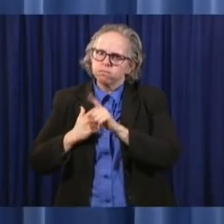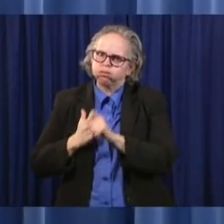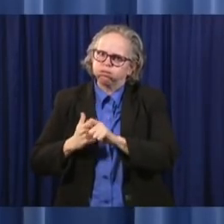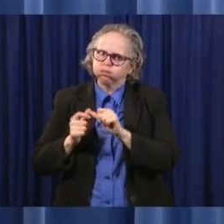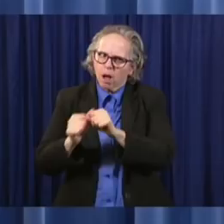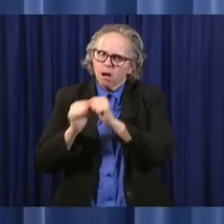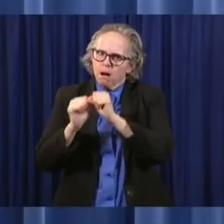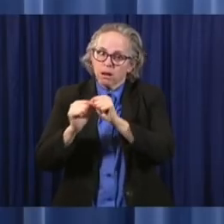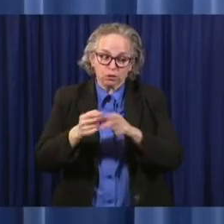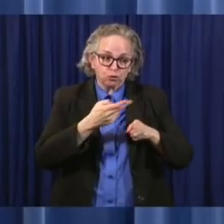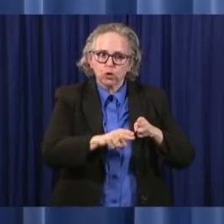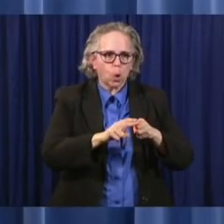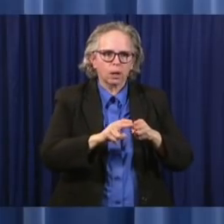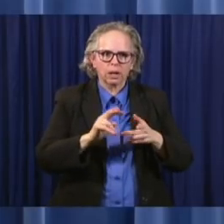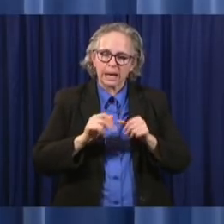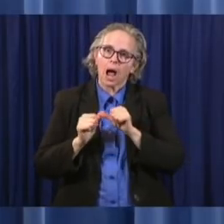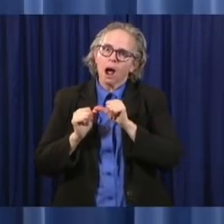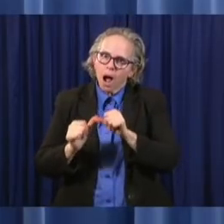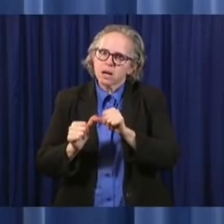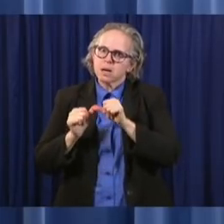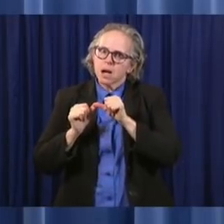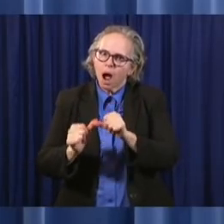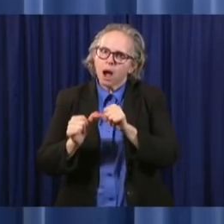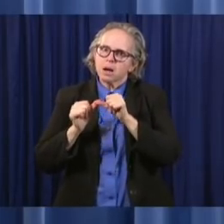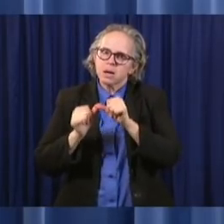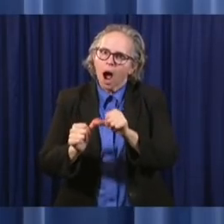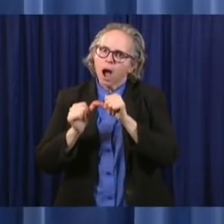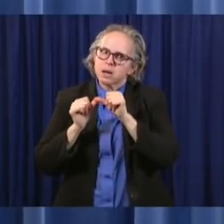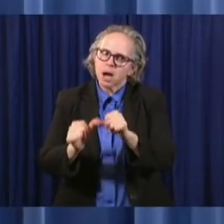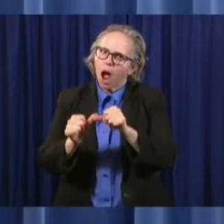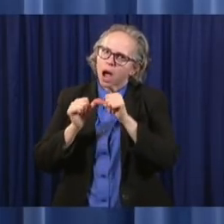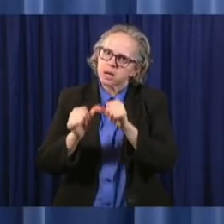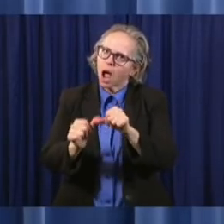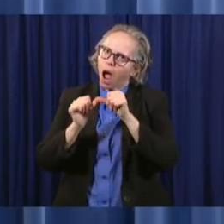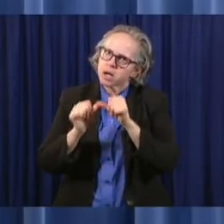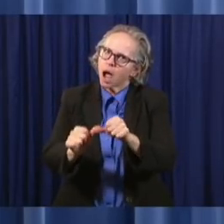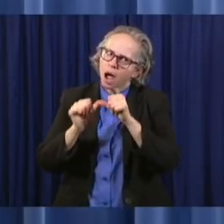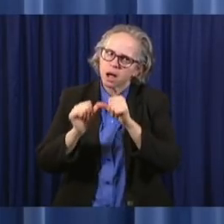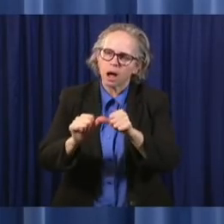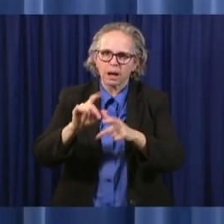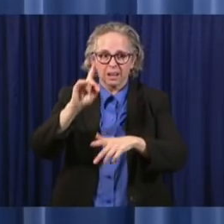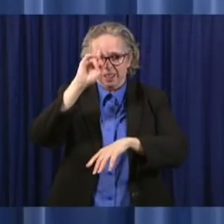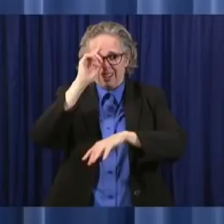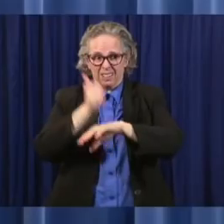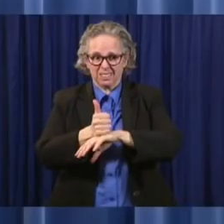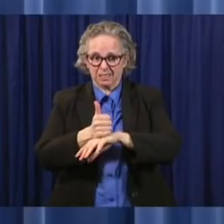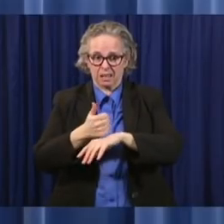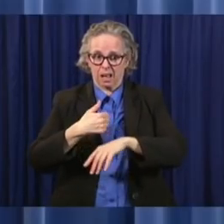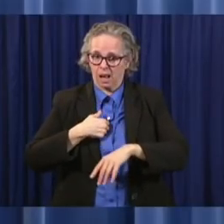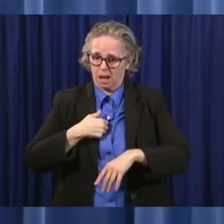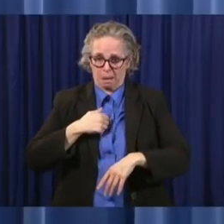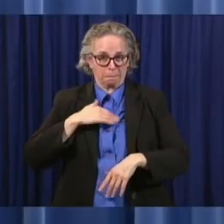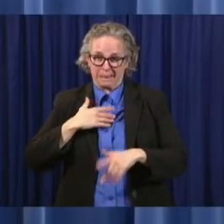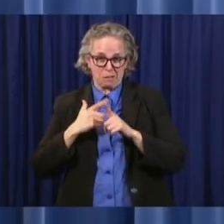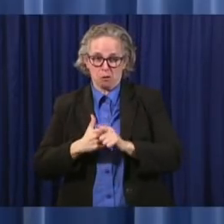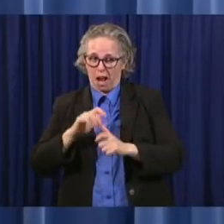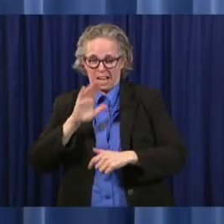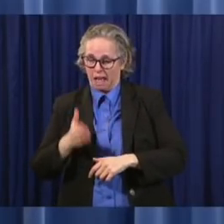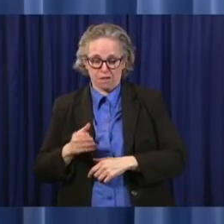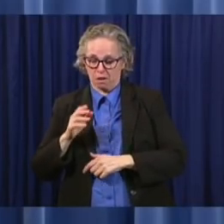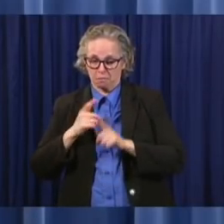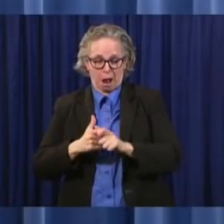mind set that way. I never ran a marathon, but a number of our